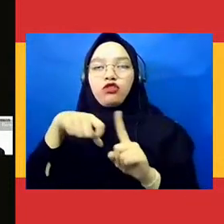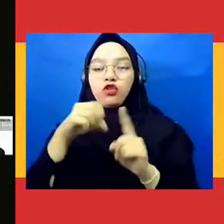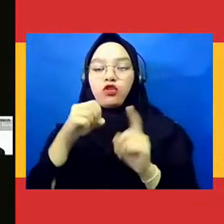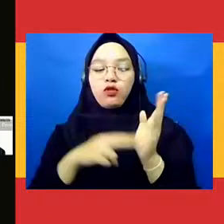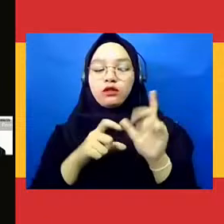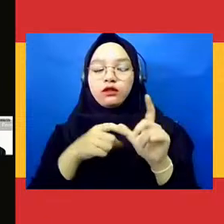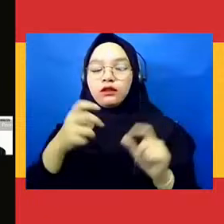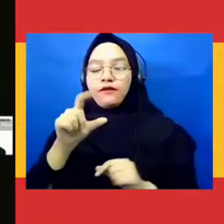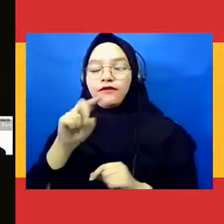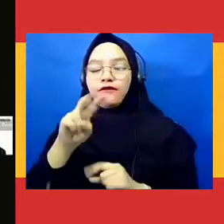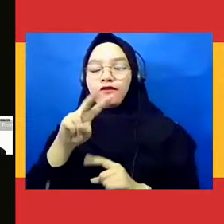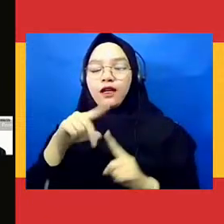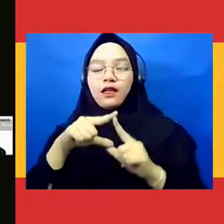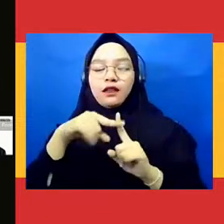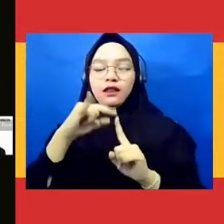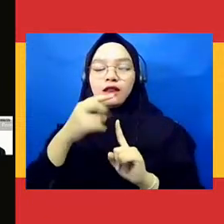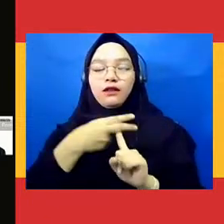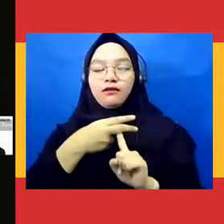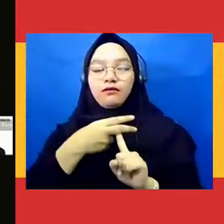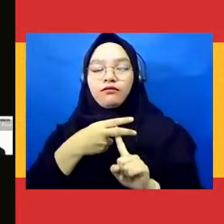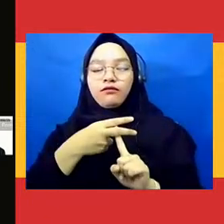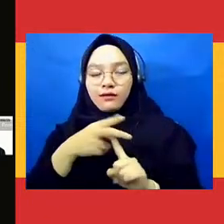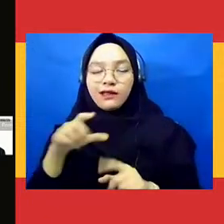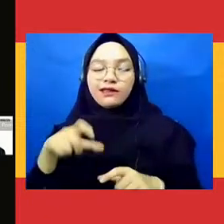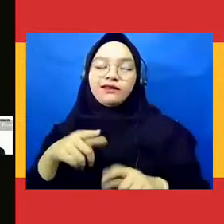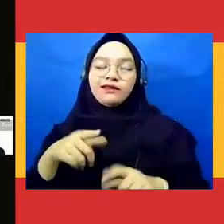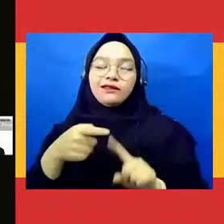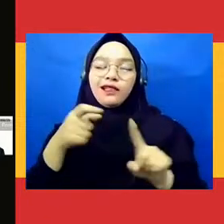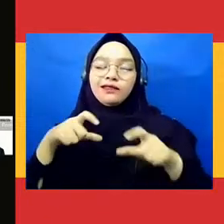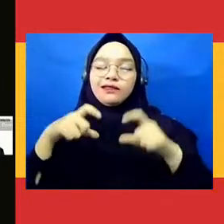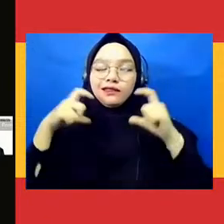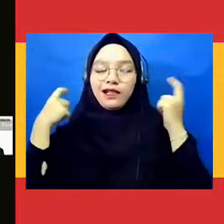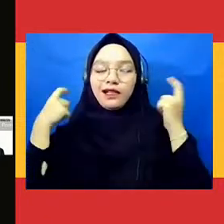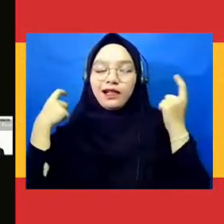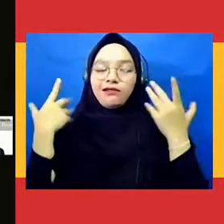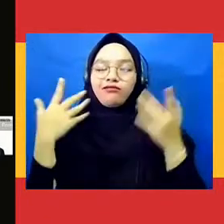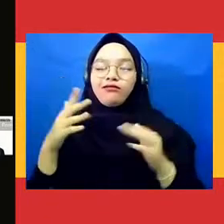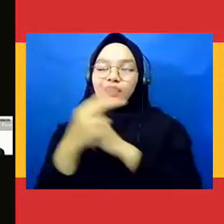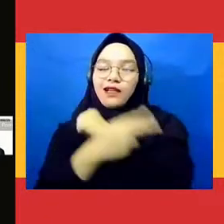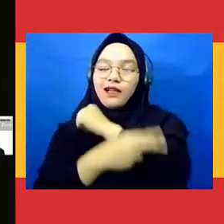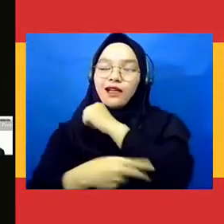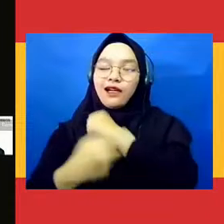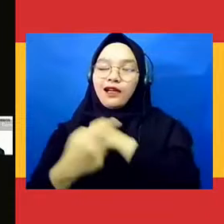to make this kind of approach sustainable, I believe that